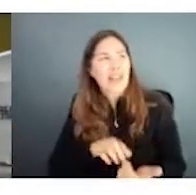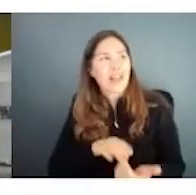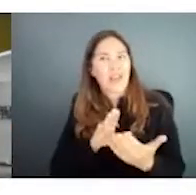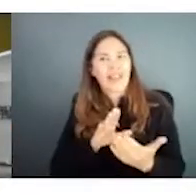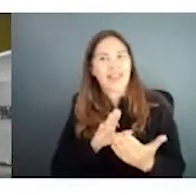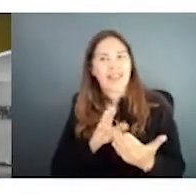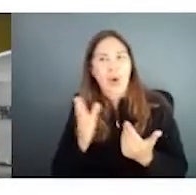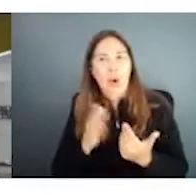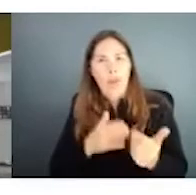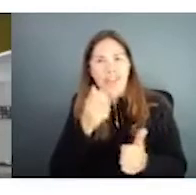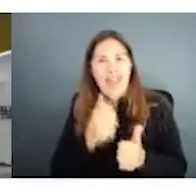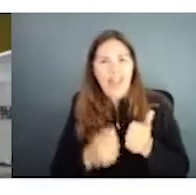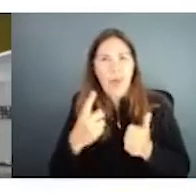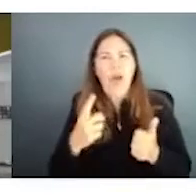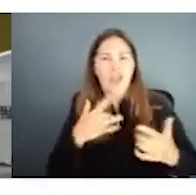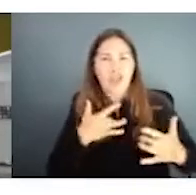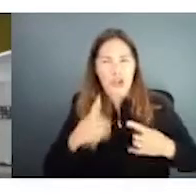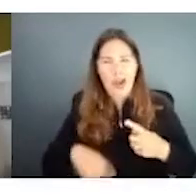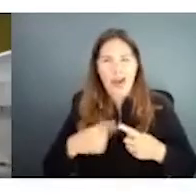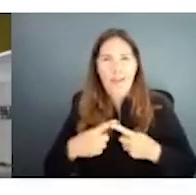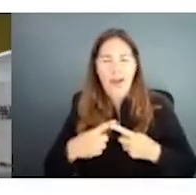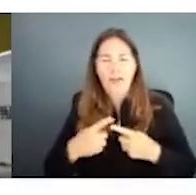almost everybody's concerns about